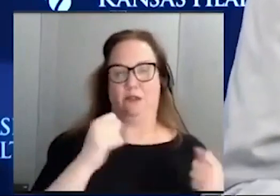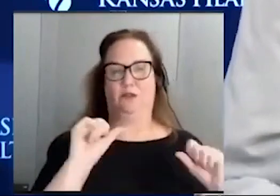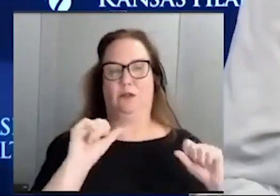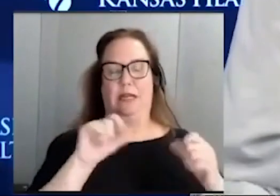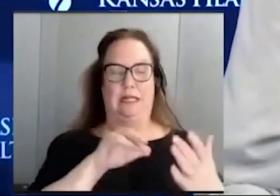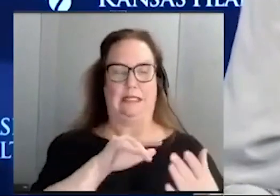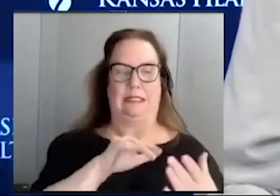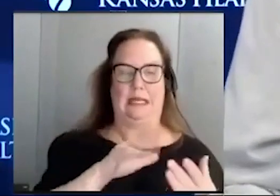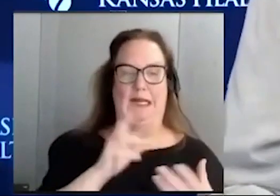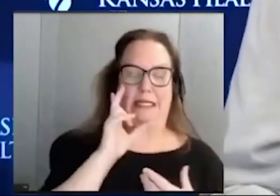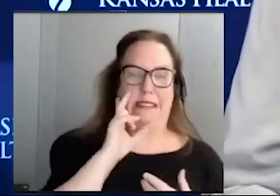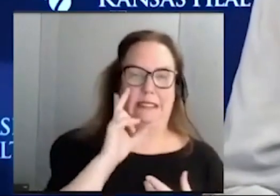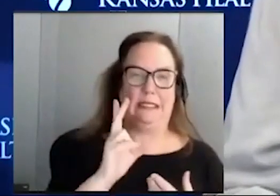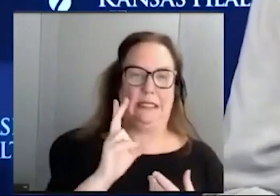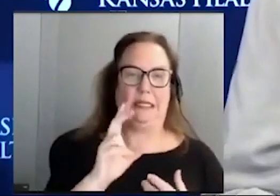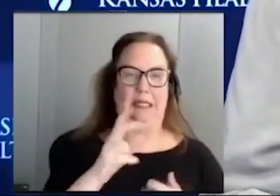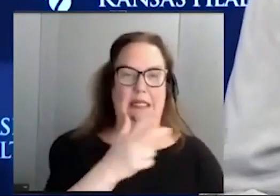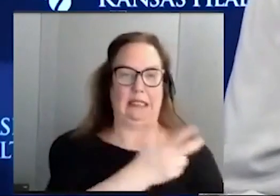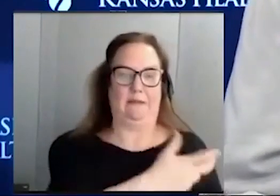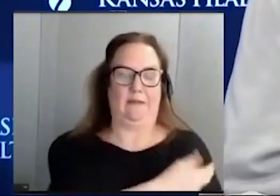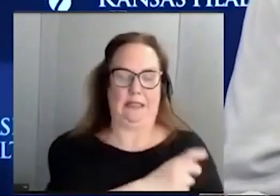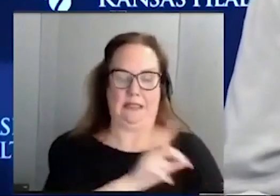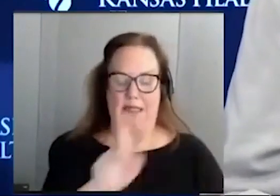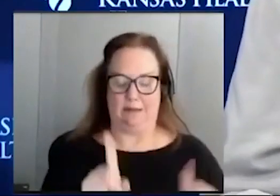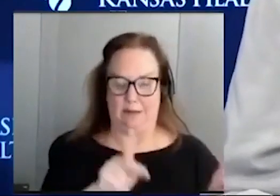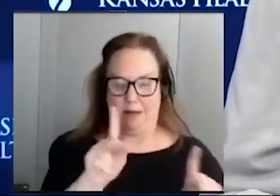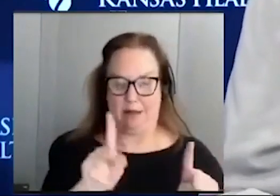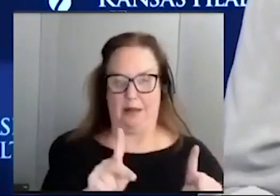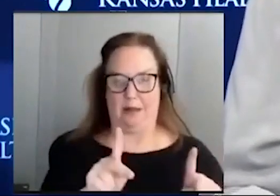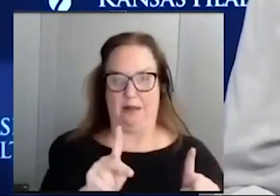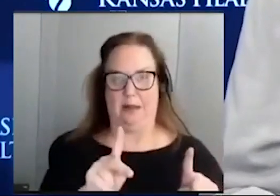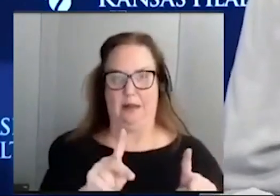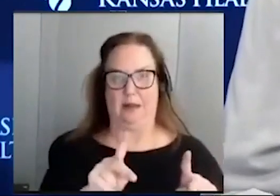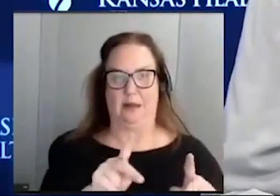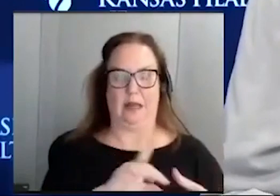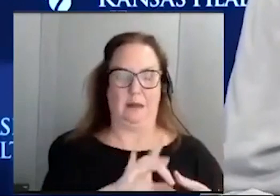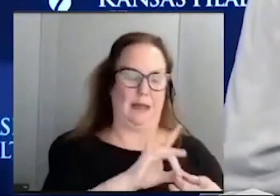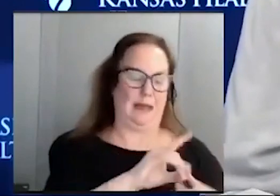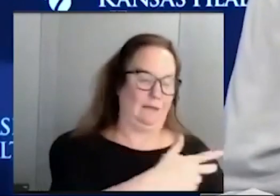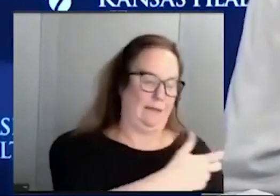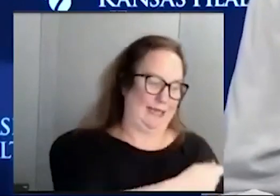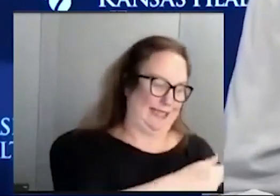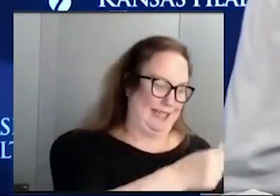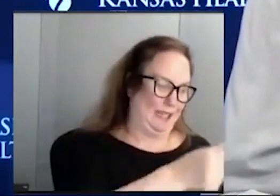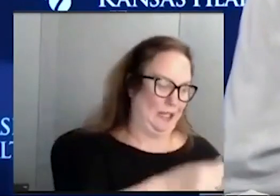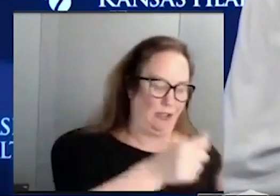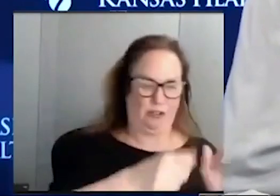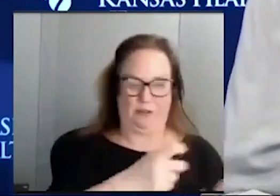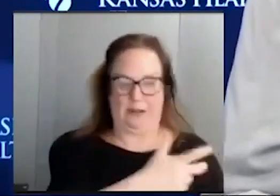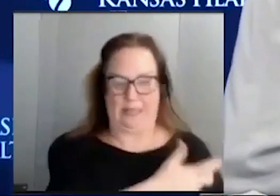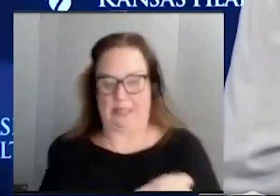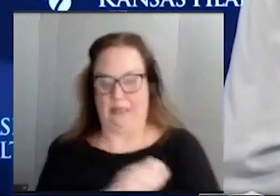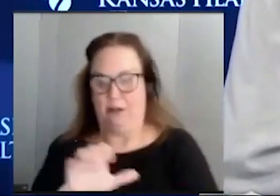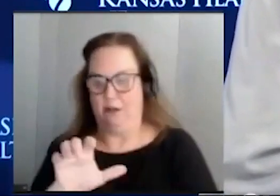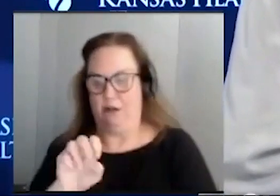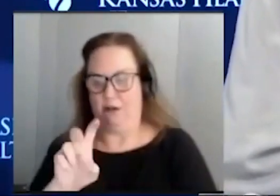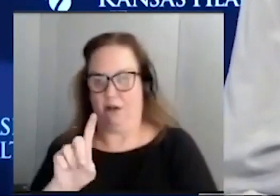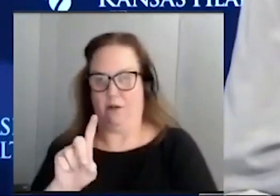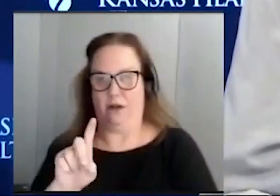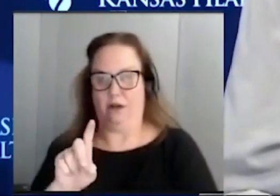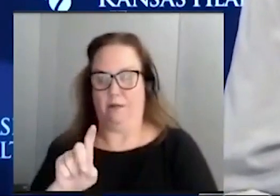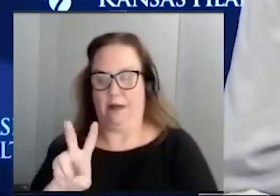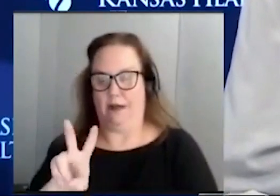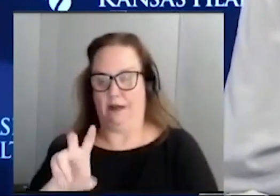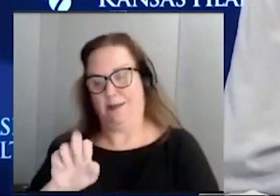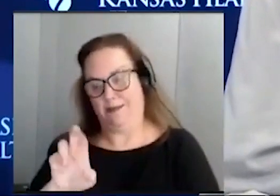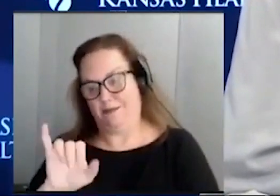see is, okay, in the vaccinated population, and you have to look at by vaccine, and then, or in the COVID patients, you have to look at by variant too.